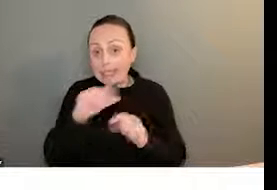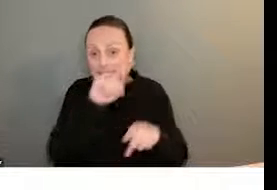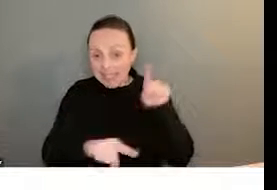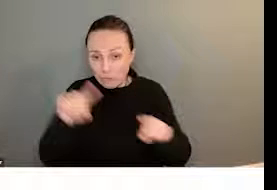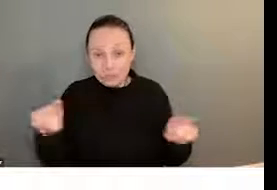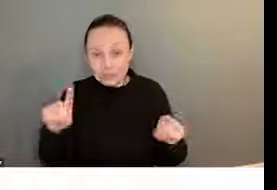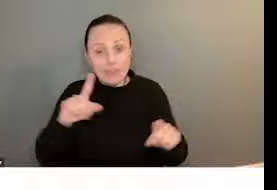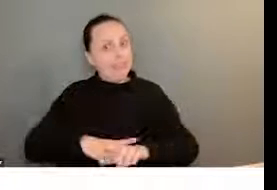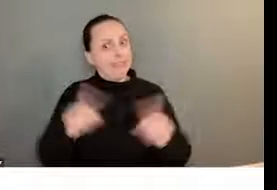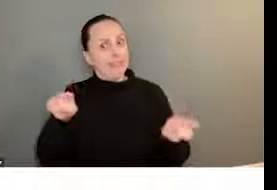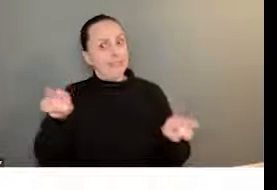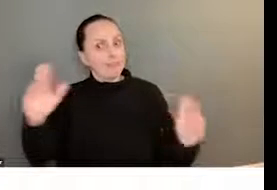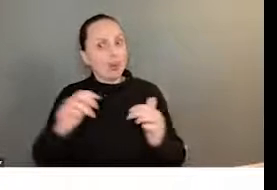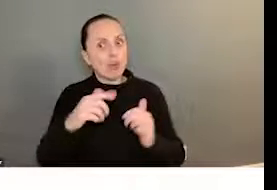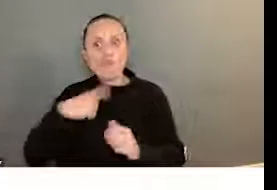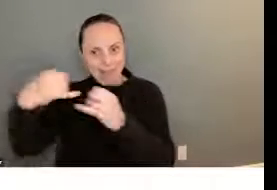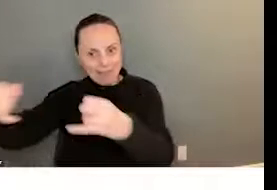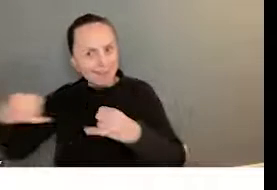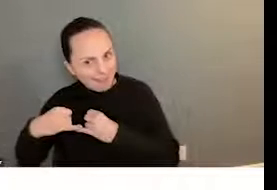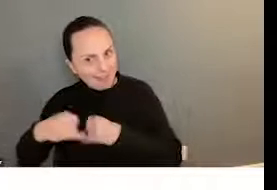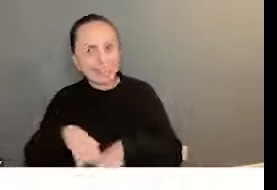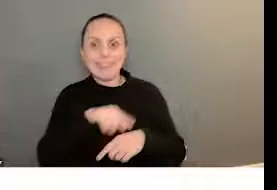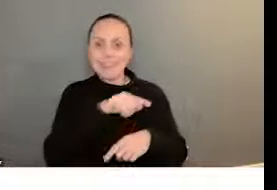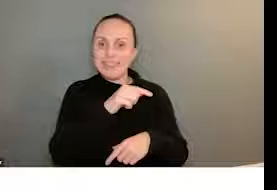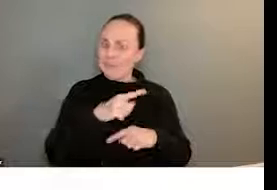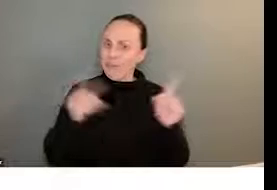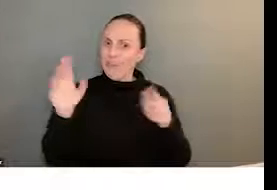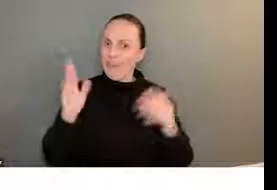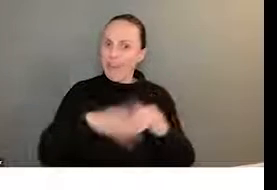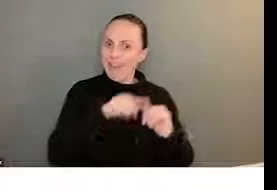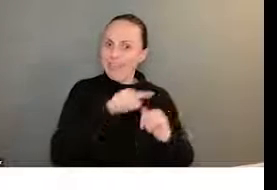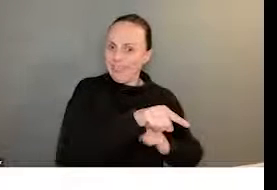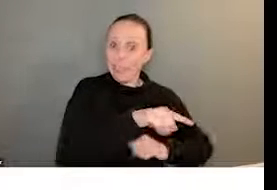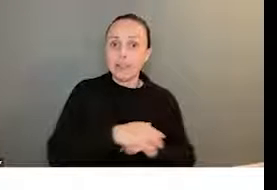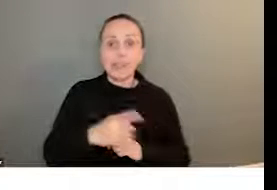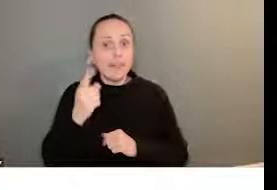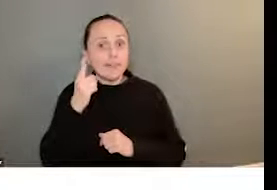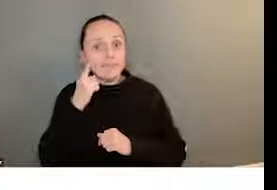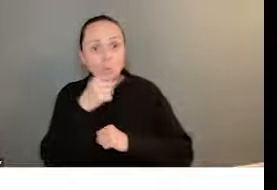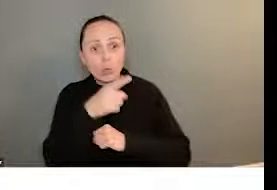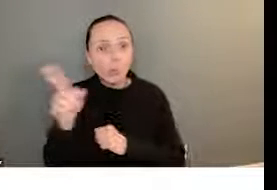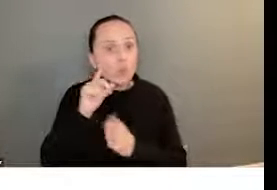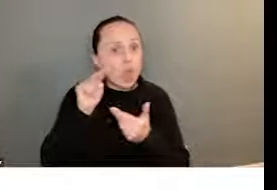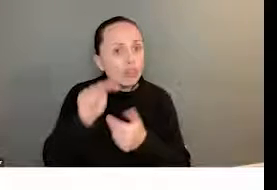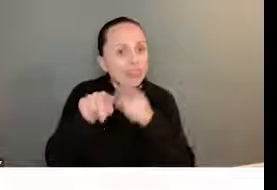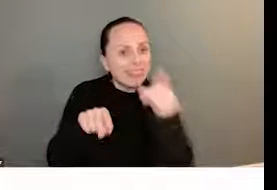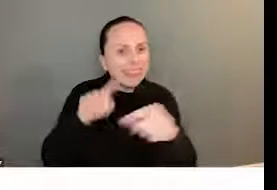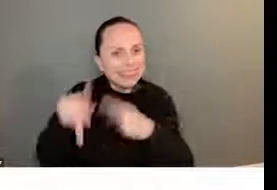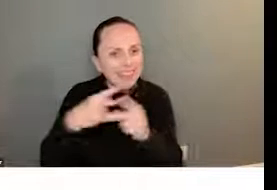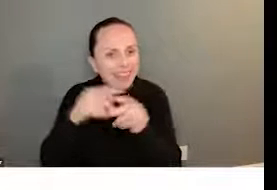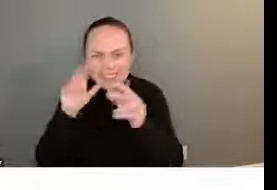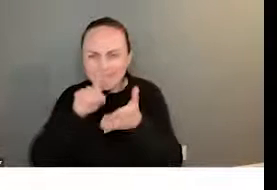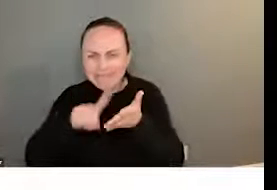fundamentally different for red line areas. Briefly put, for those of y'all that don't look at NMDS plots all day, what this